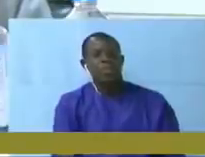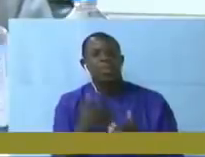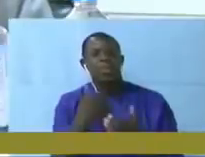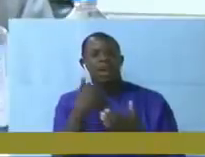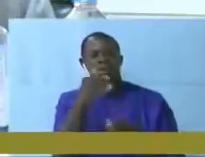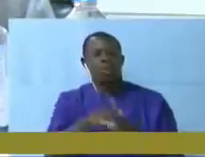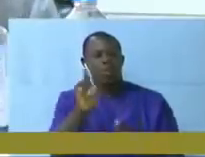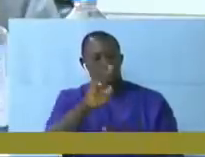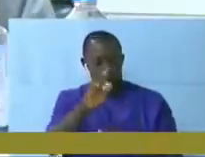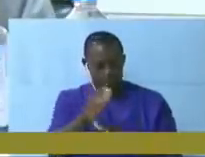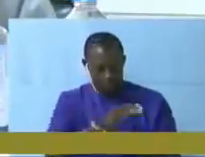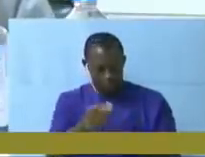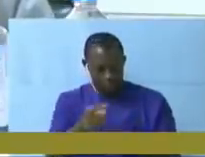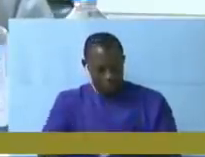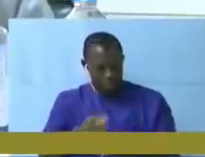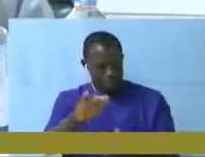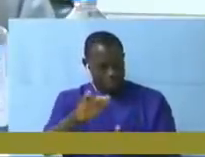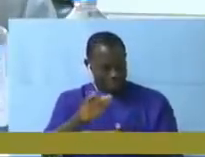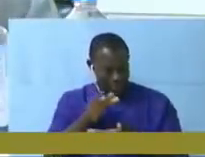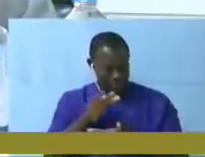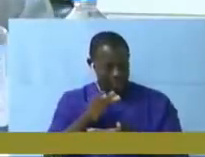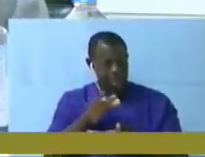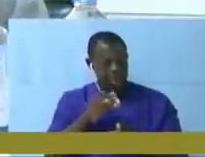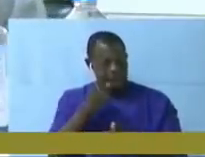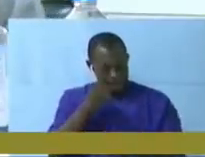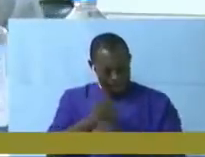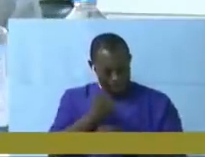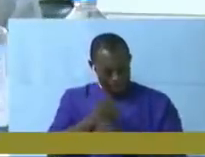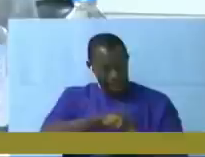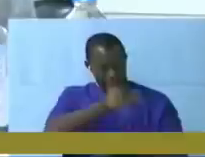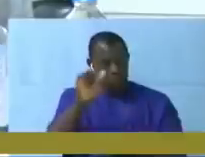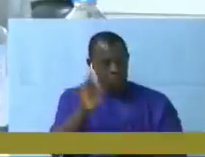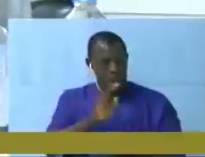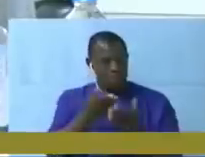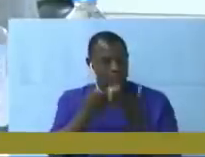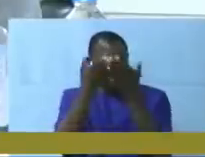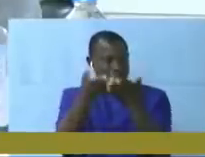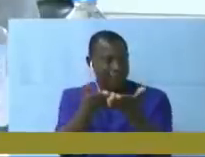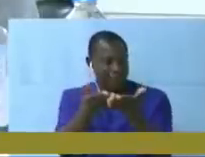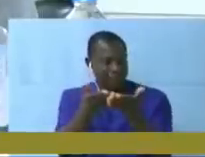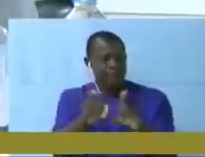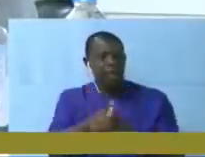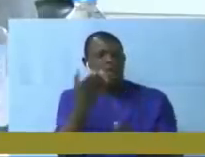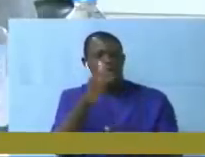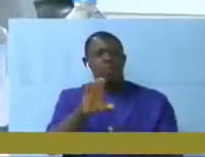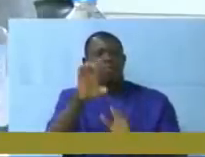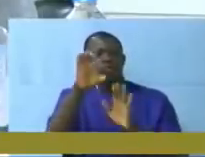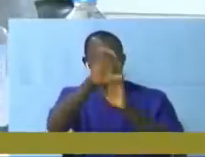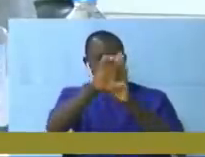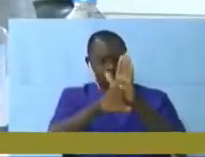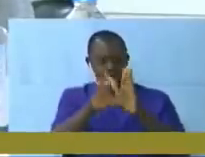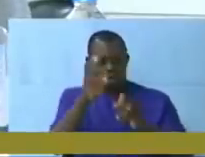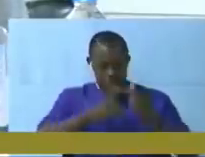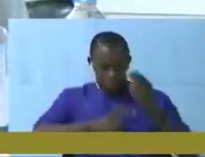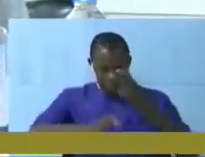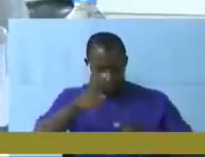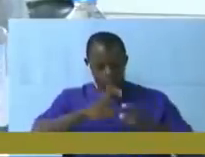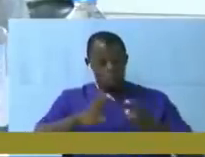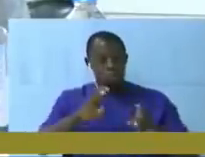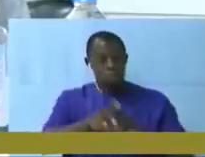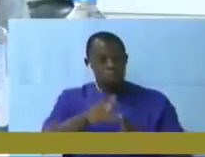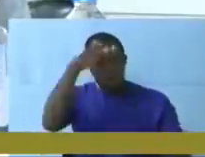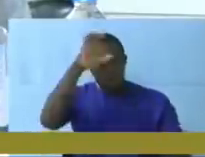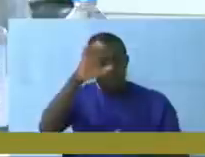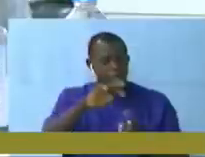the stout? That's the draft from the Constitutional Review Commission was very, very, very